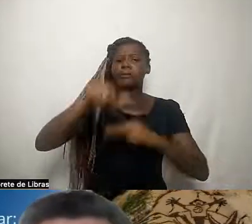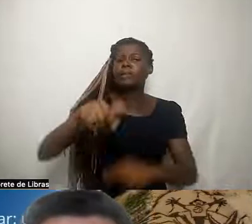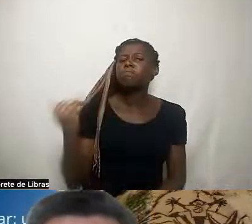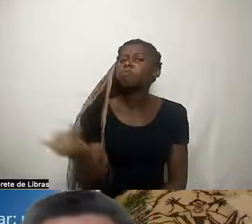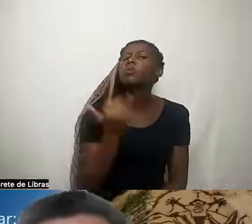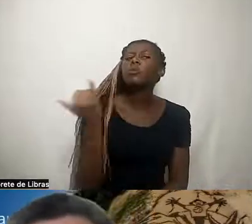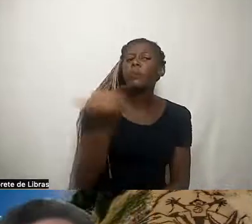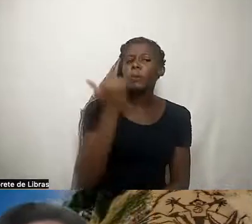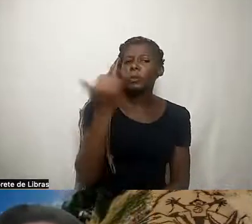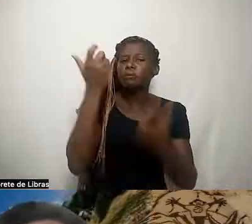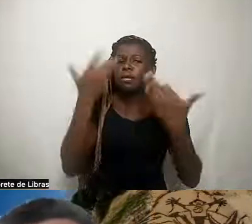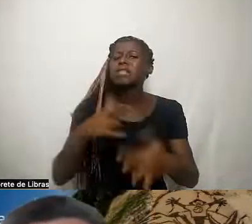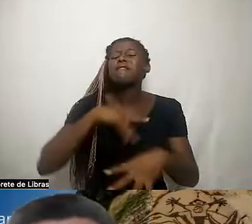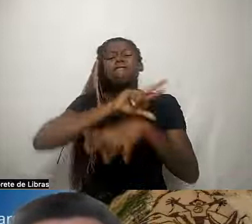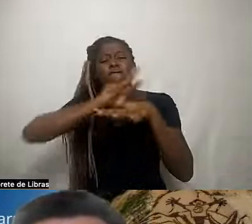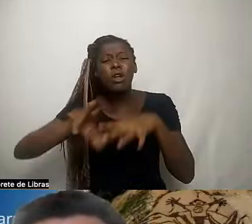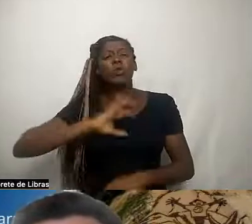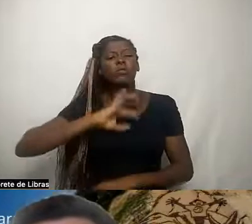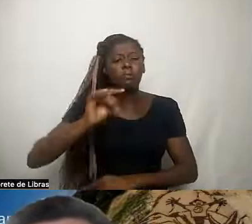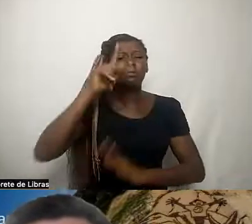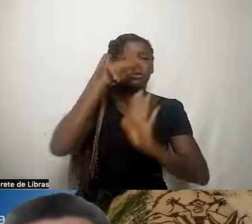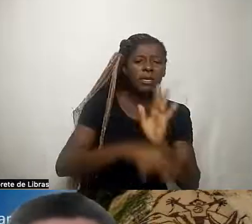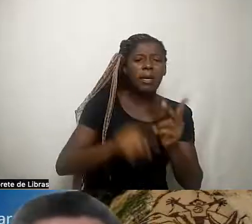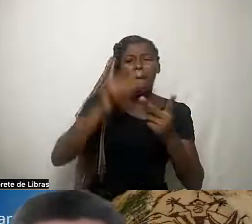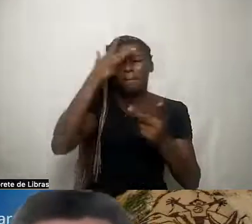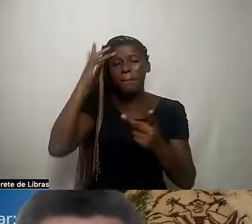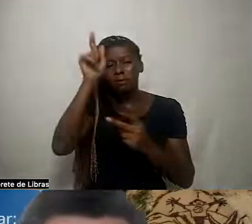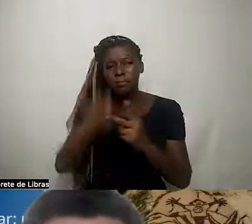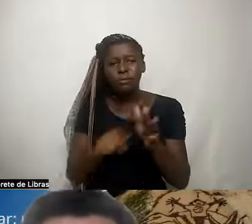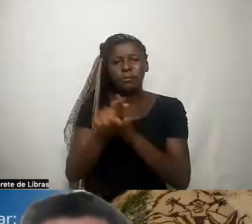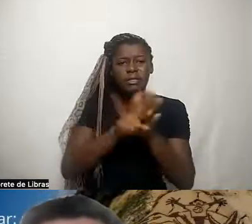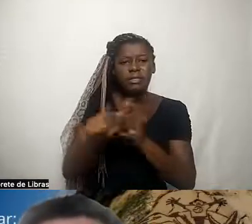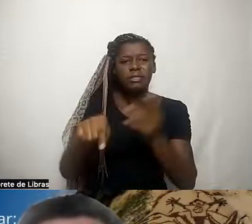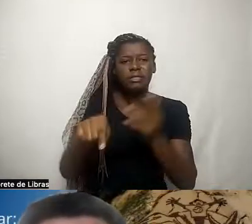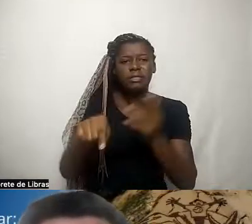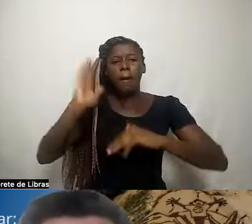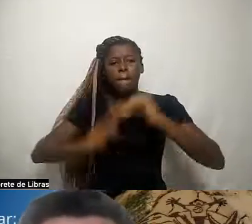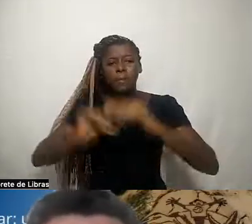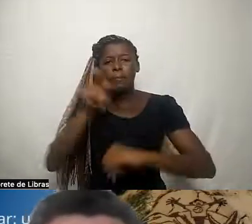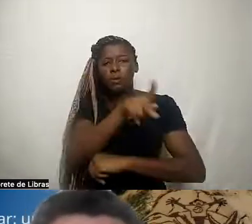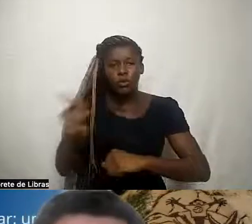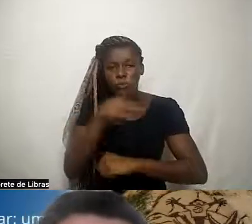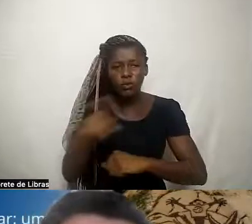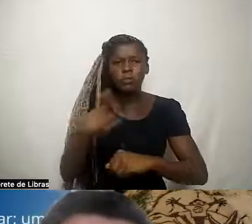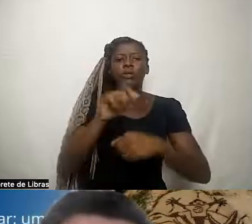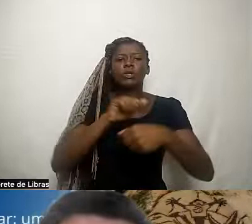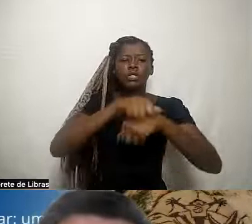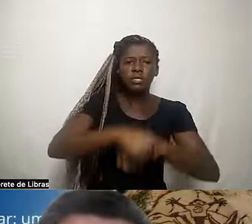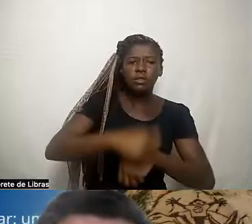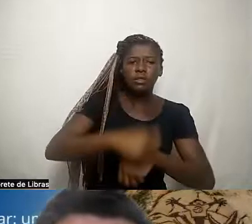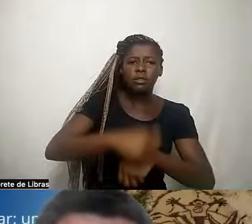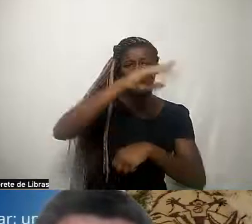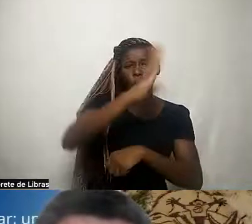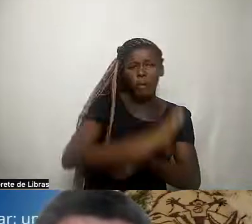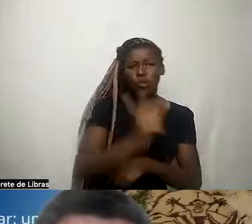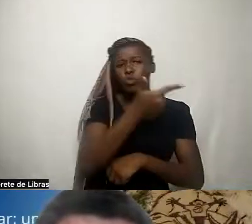It's very important to say that many project It's very coordinators, important to researchers, highlight that many professors investigators, uh, university